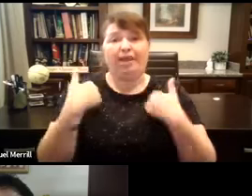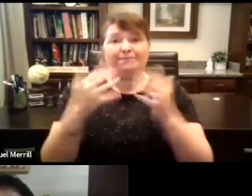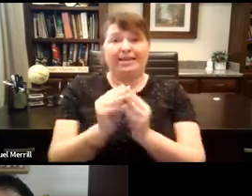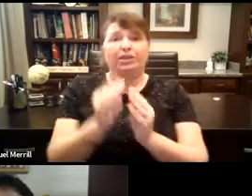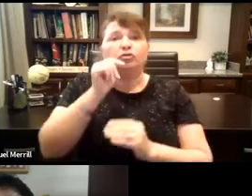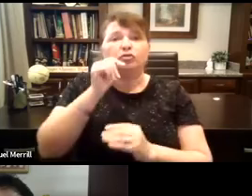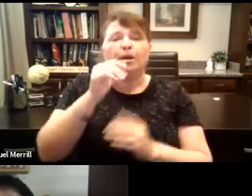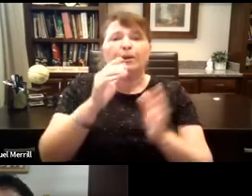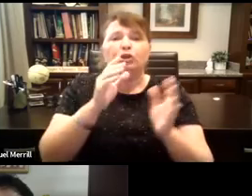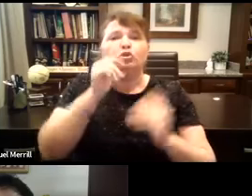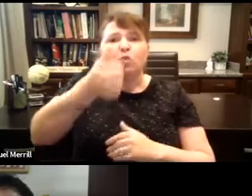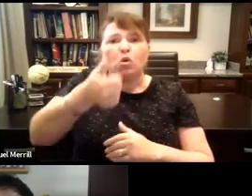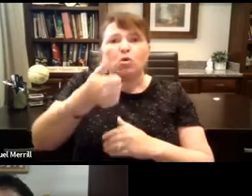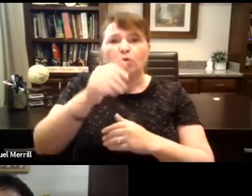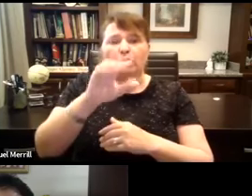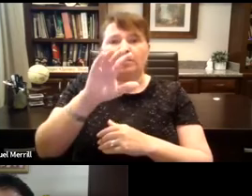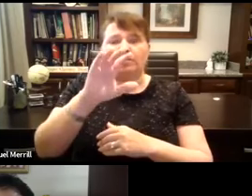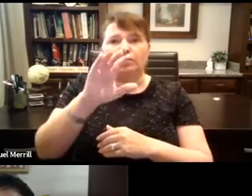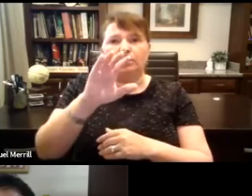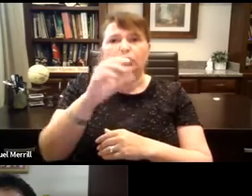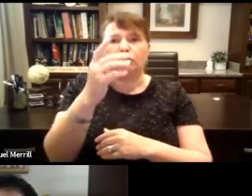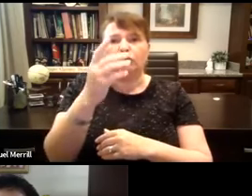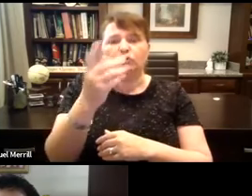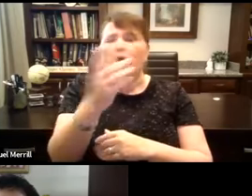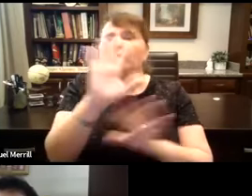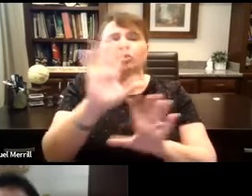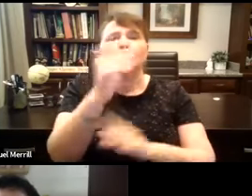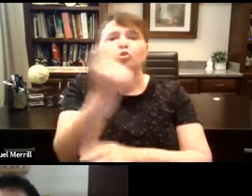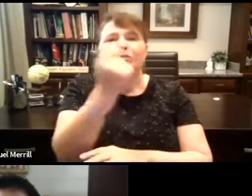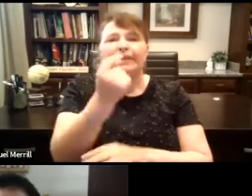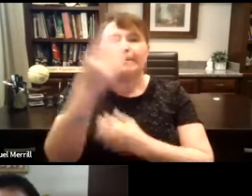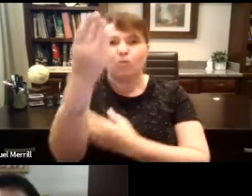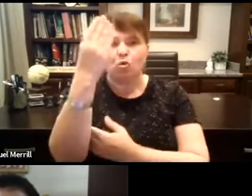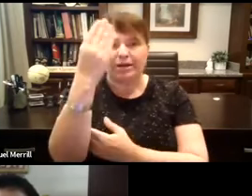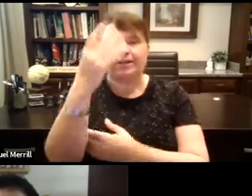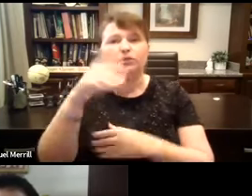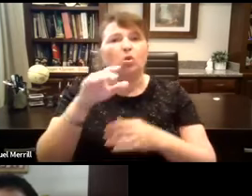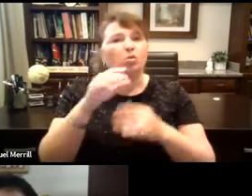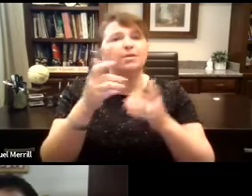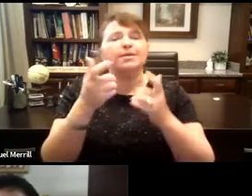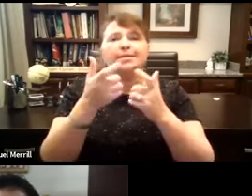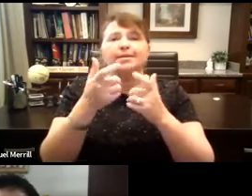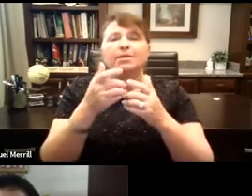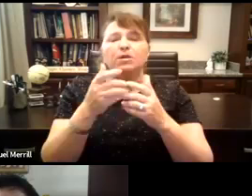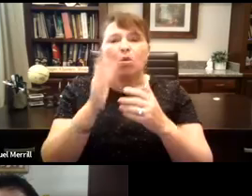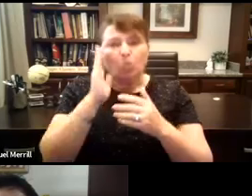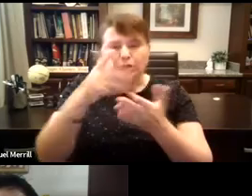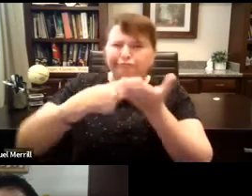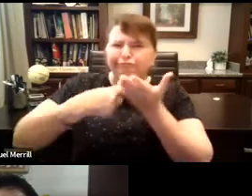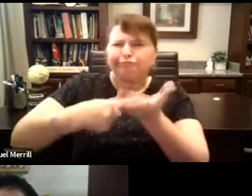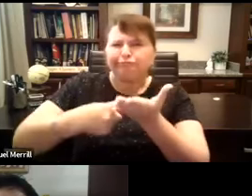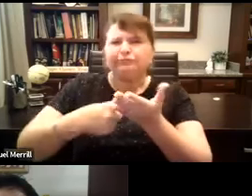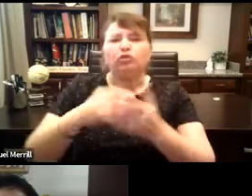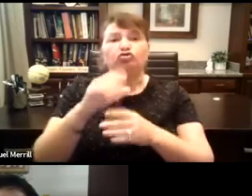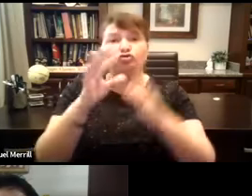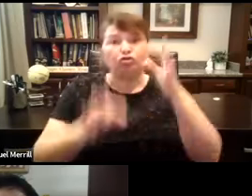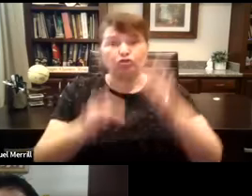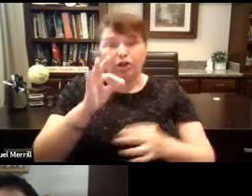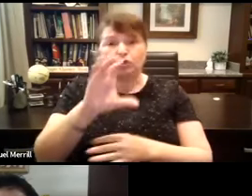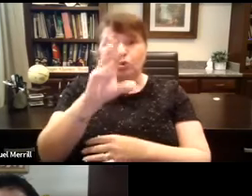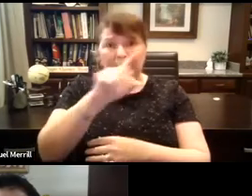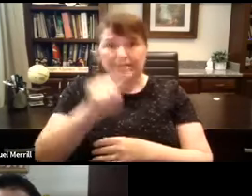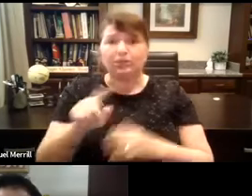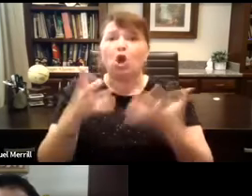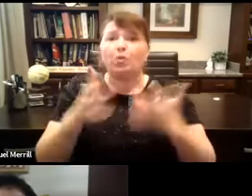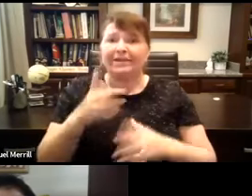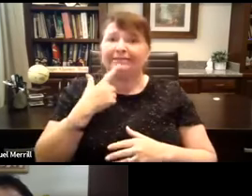in preparation is expected to be a major topic of the discussion. Judge Cortez has already indicated